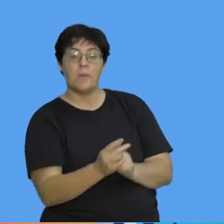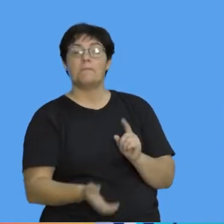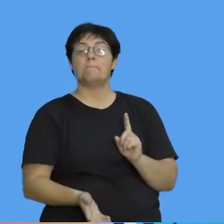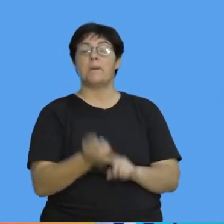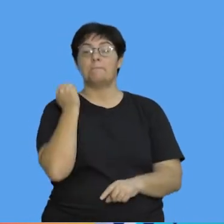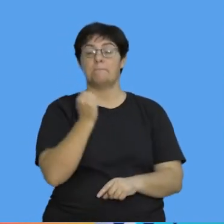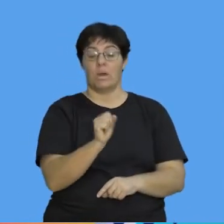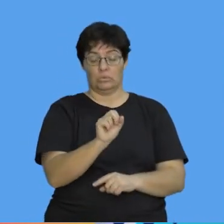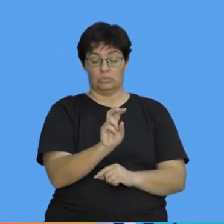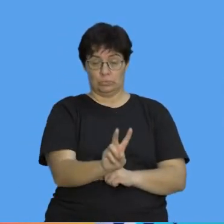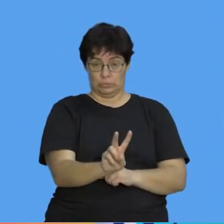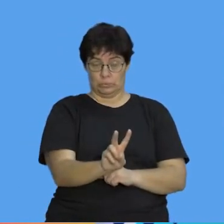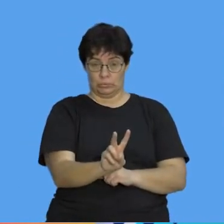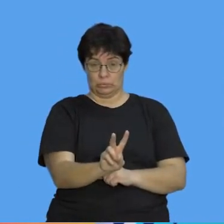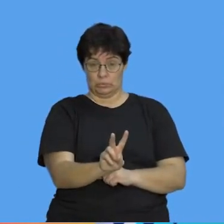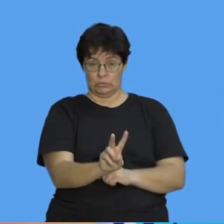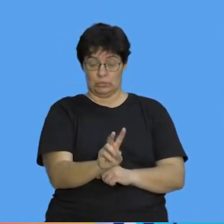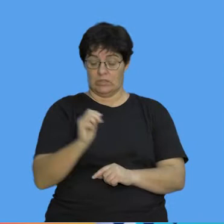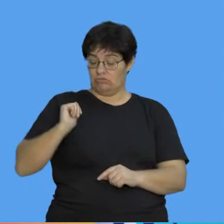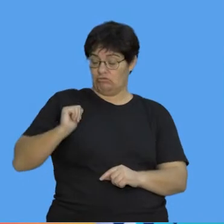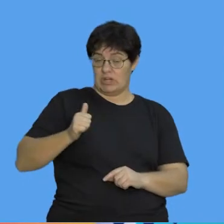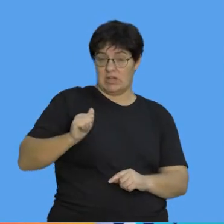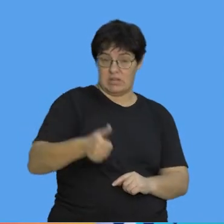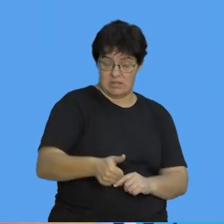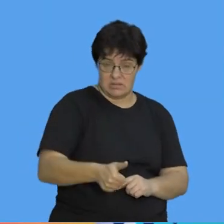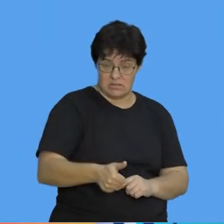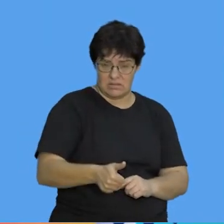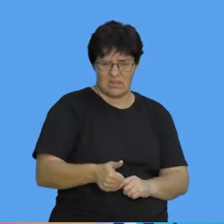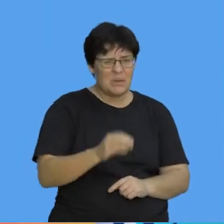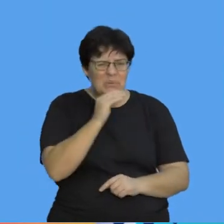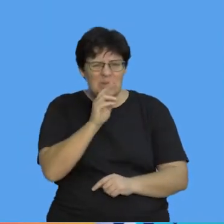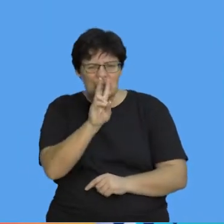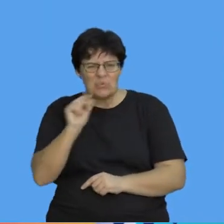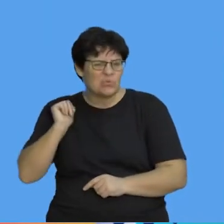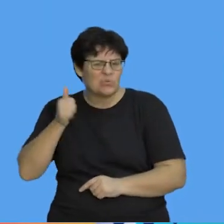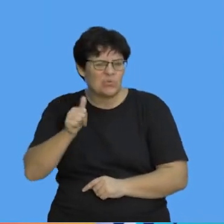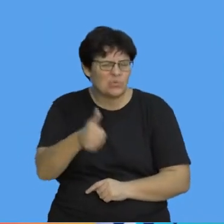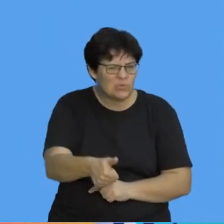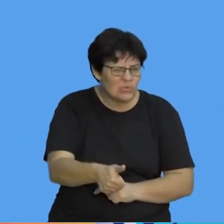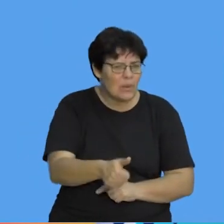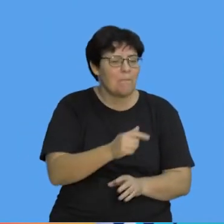we're going to find 2 generations. And what we mean by